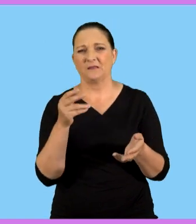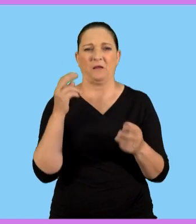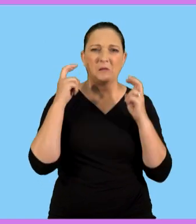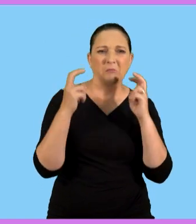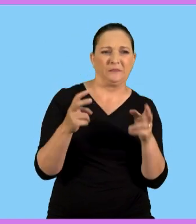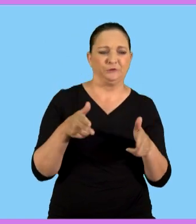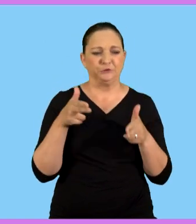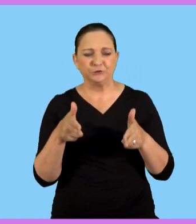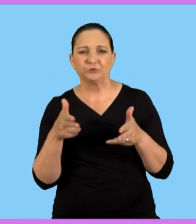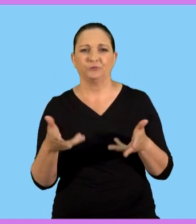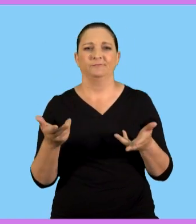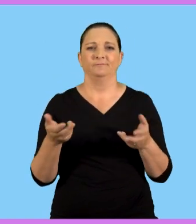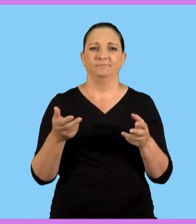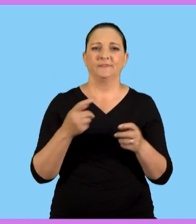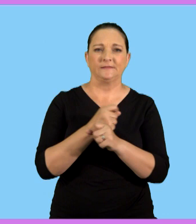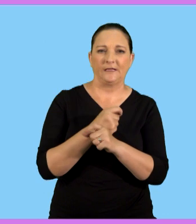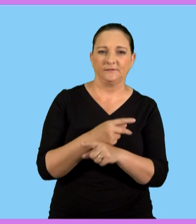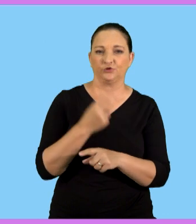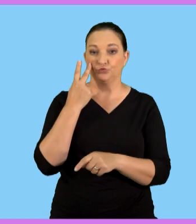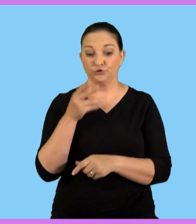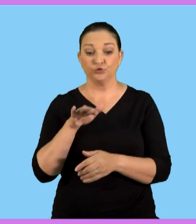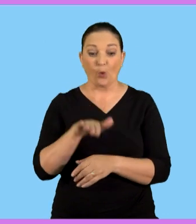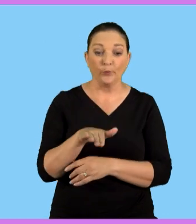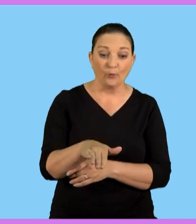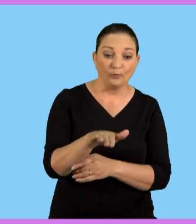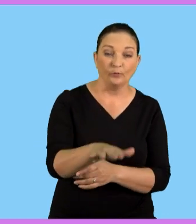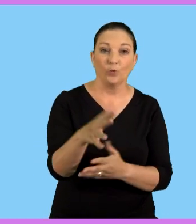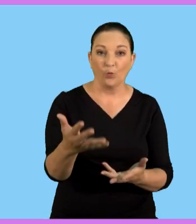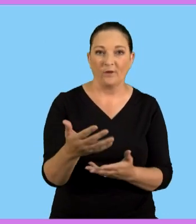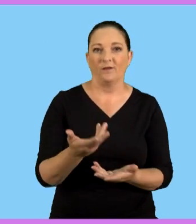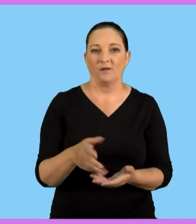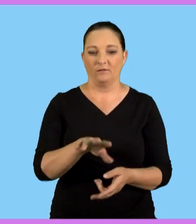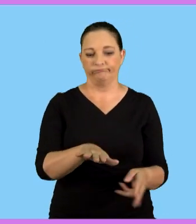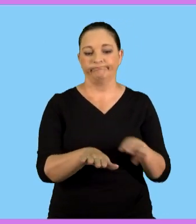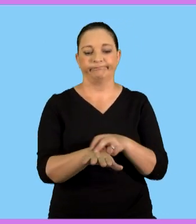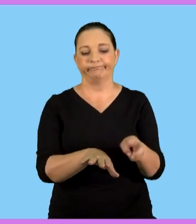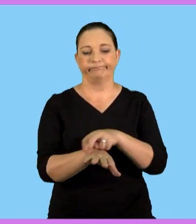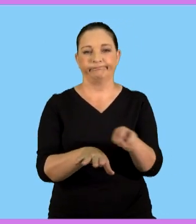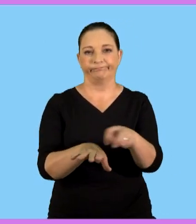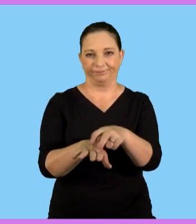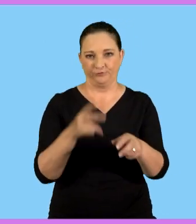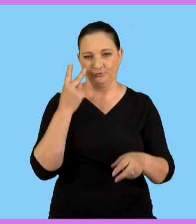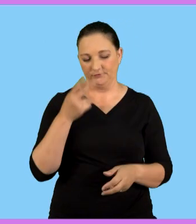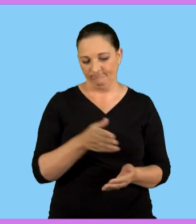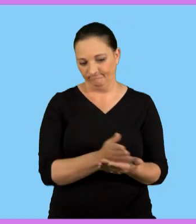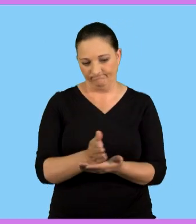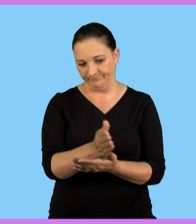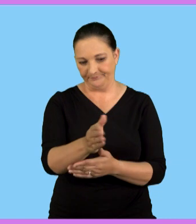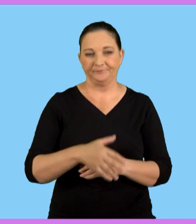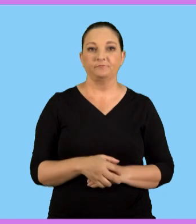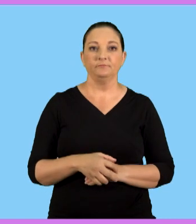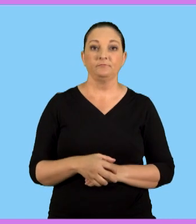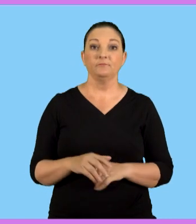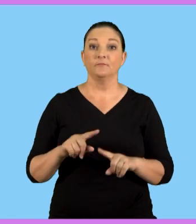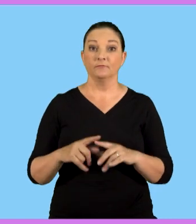buses, trains and taxis takes, together with its stops to pick up or to drop off passengers along the route. We also